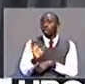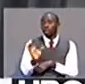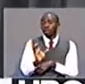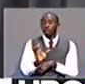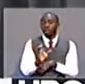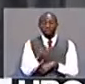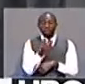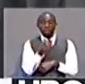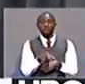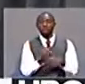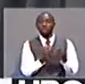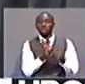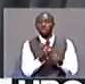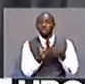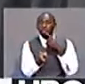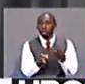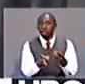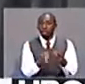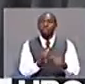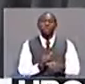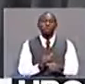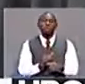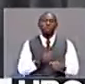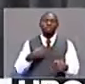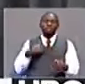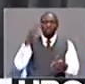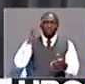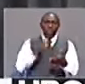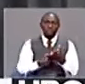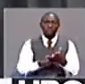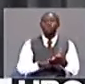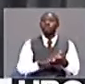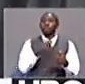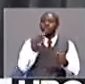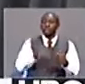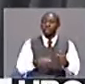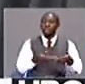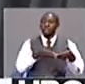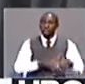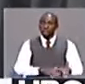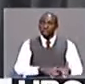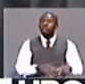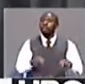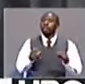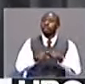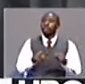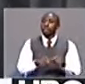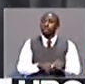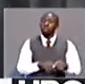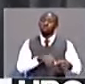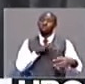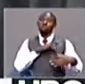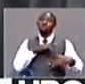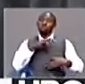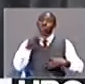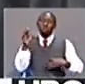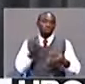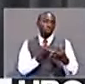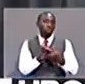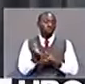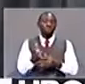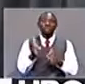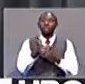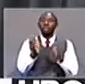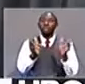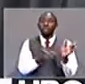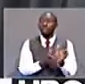says, for since we believe that Jesus died and rose again, even so, through Jesus, God will bring